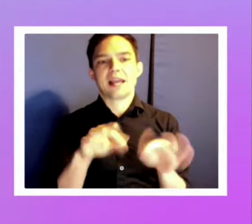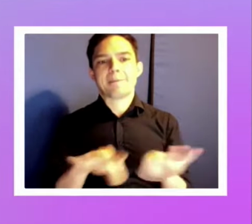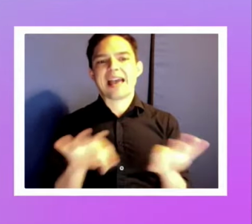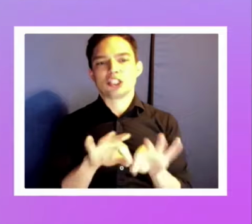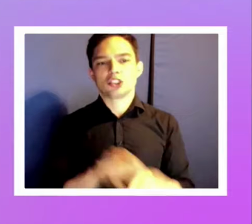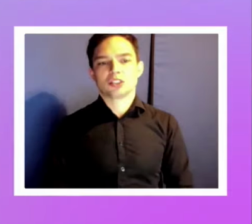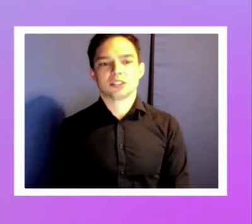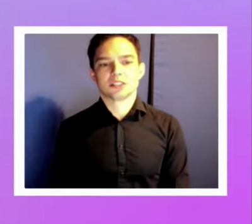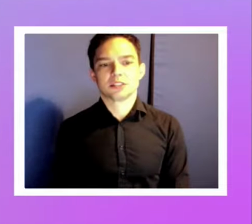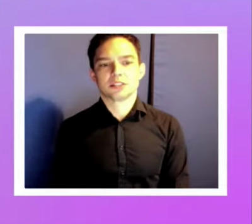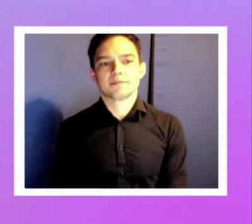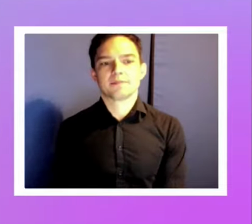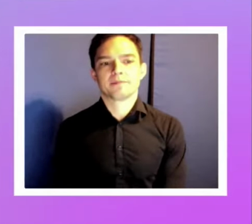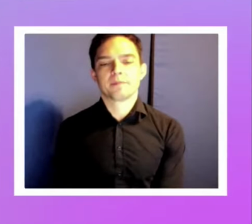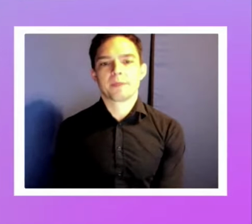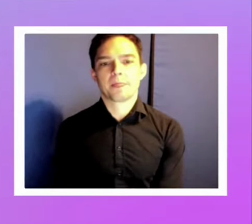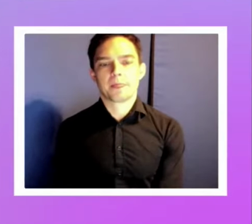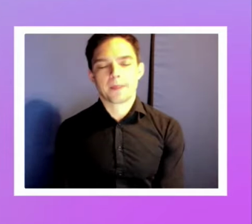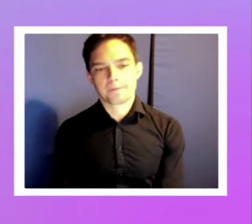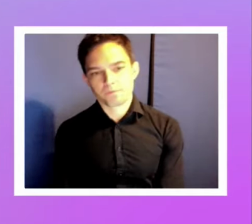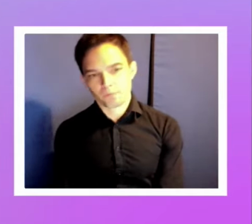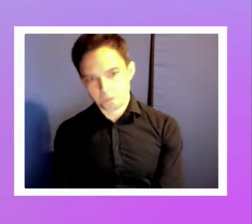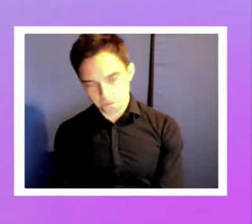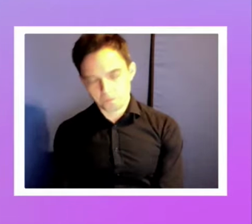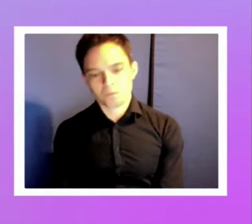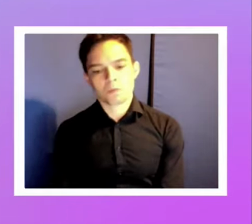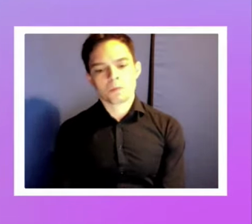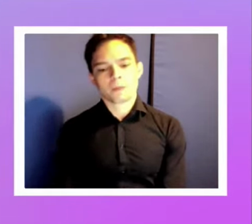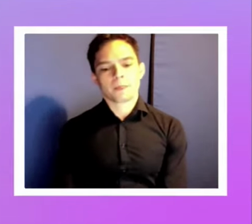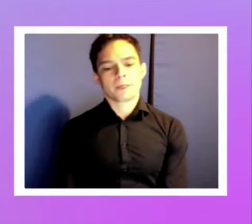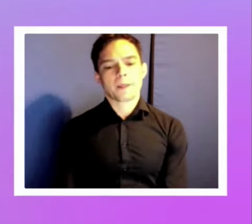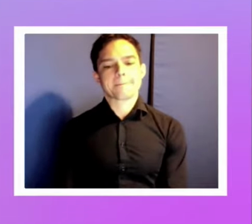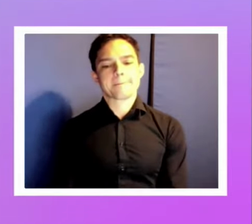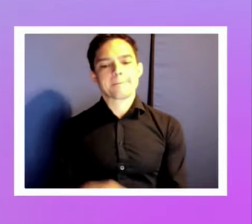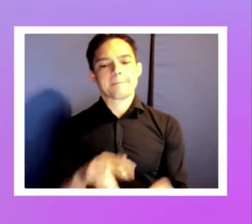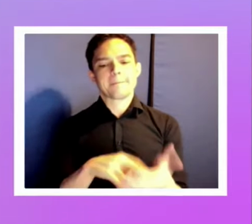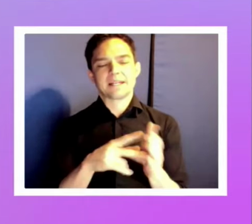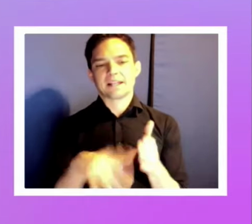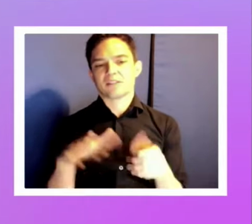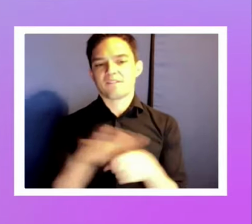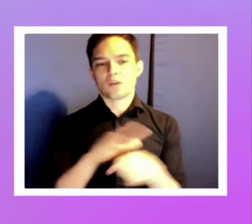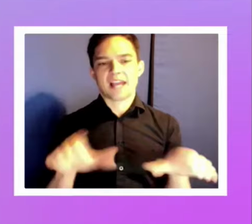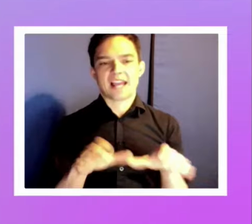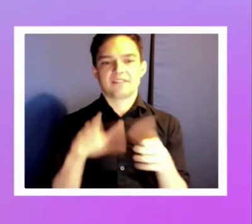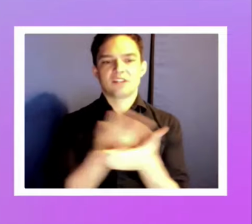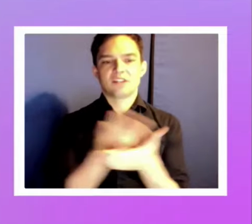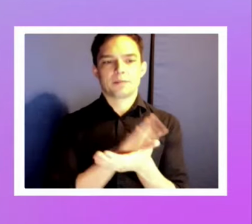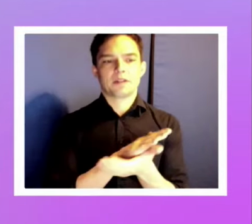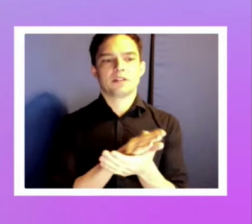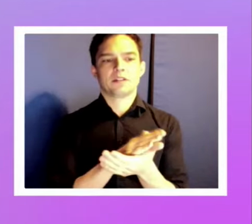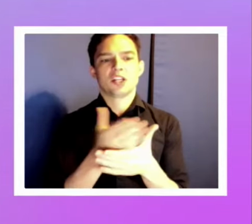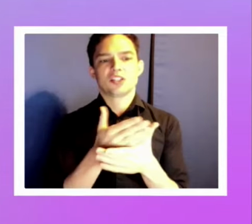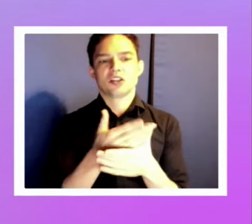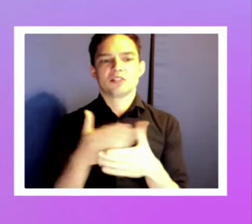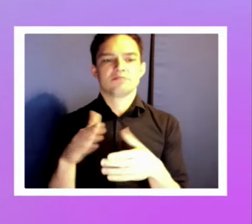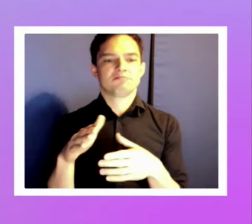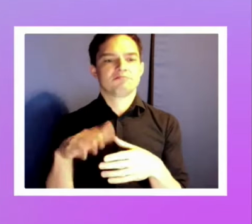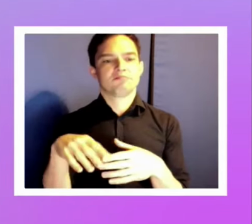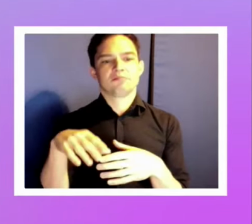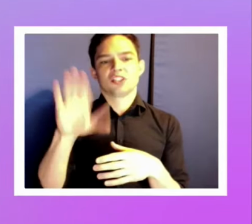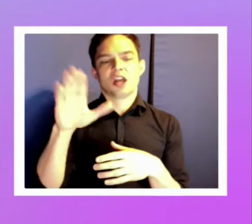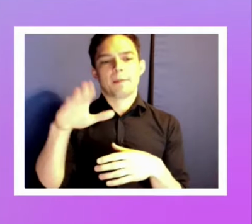matter. And so it's a fully active document which share the same top-level browsing context. A